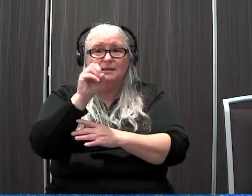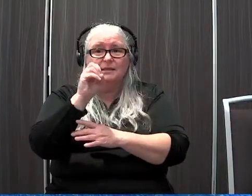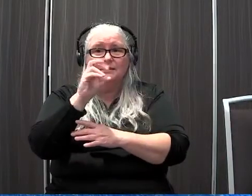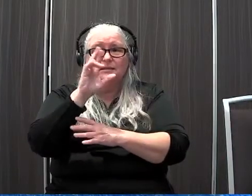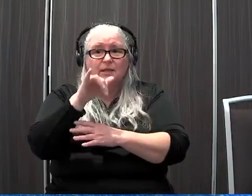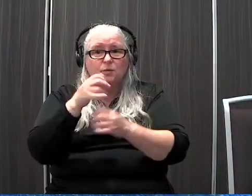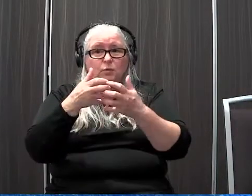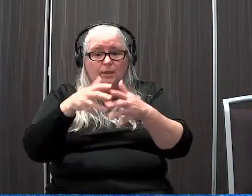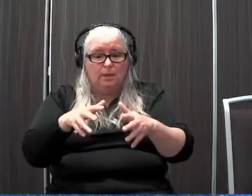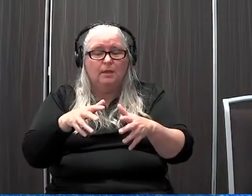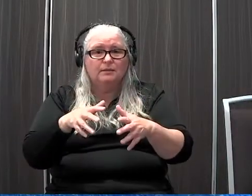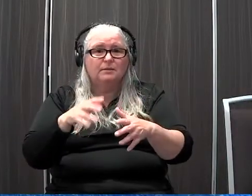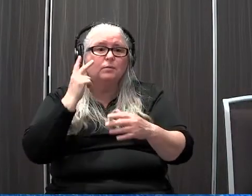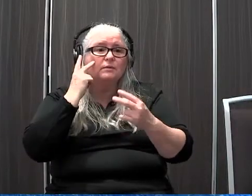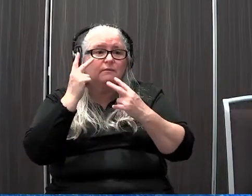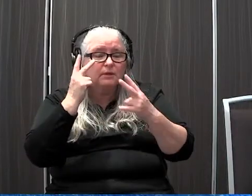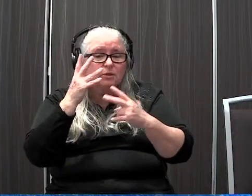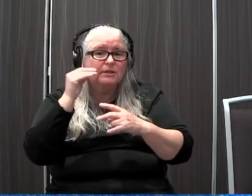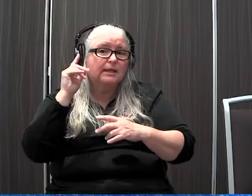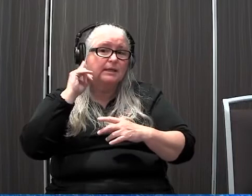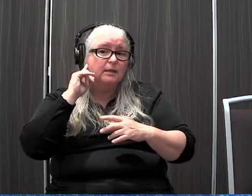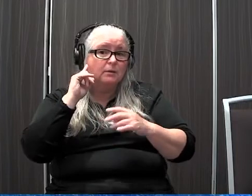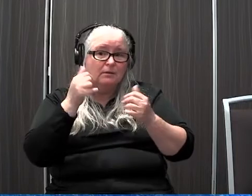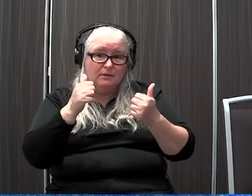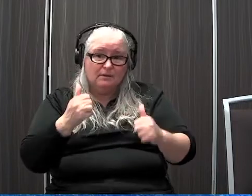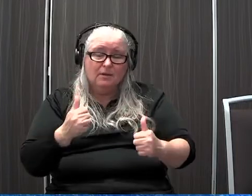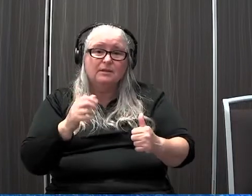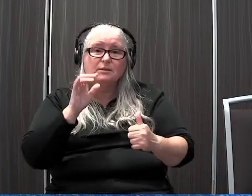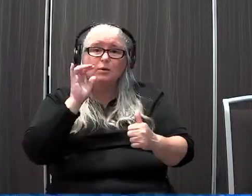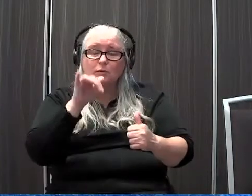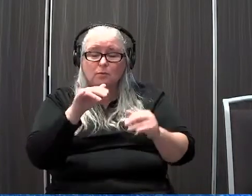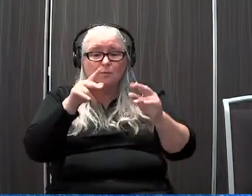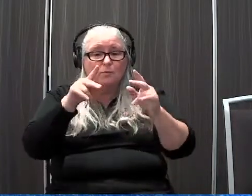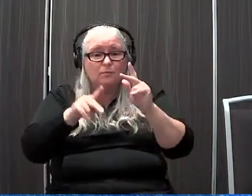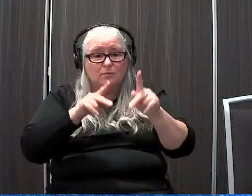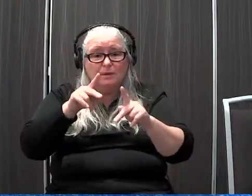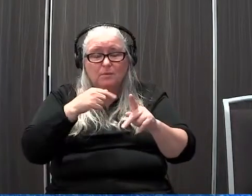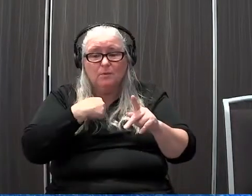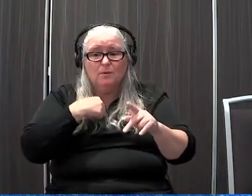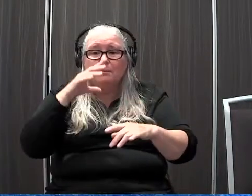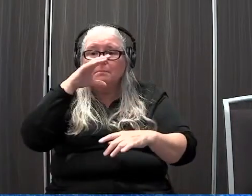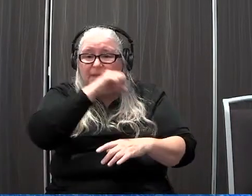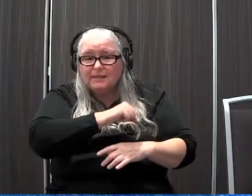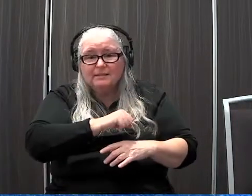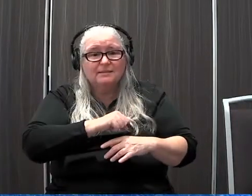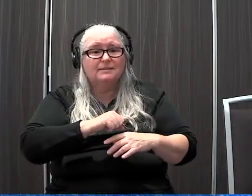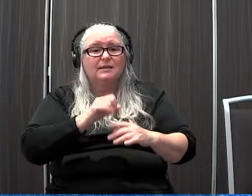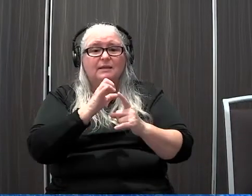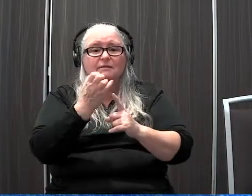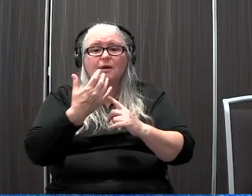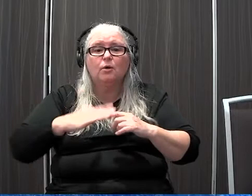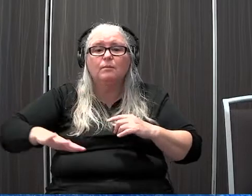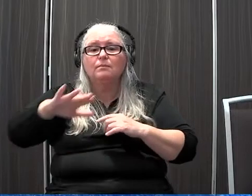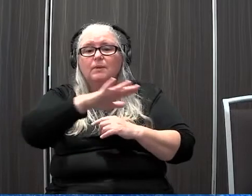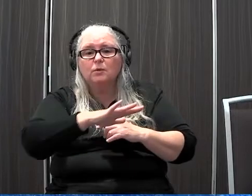vision and hearing loss, these individuals are missing out on a lot of environmental cues. So they're not picking up on other